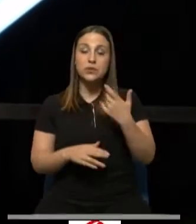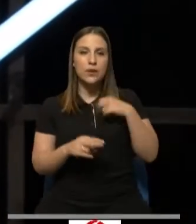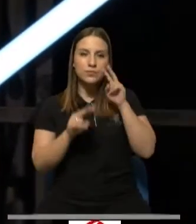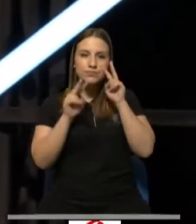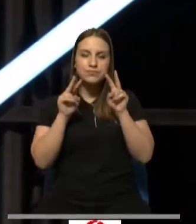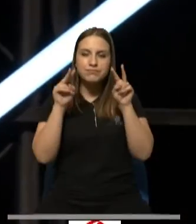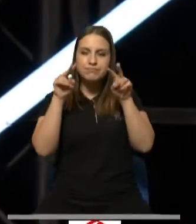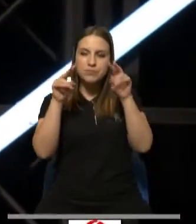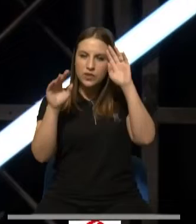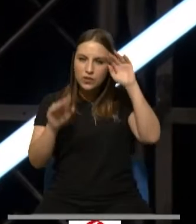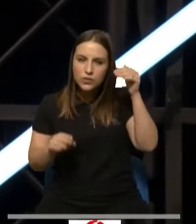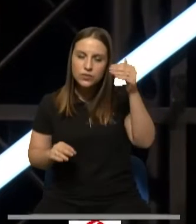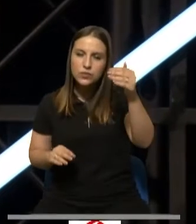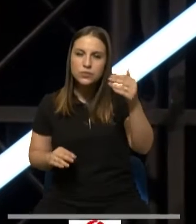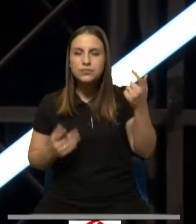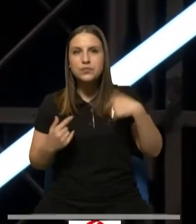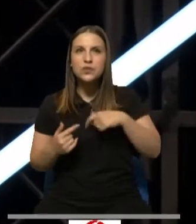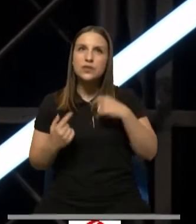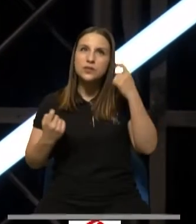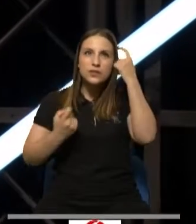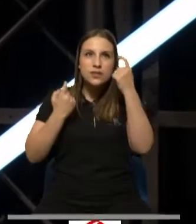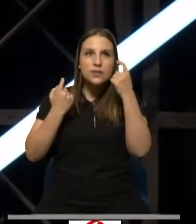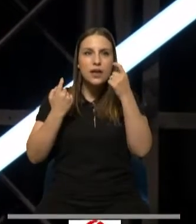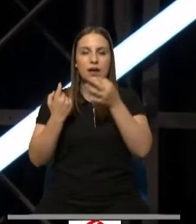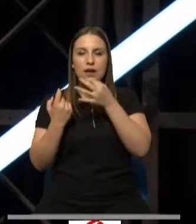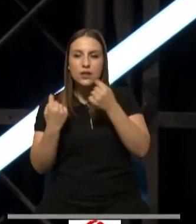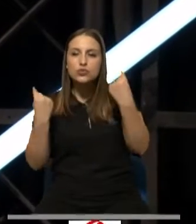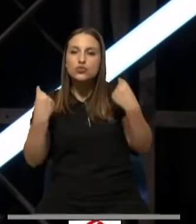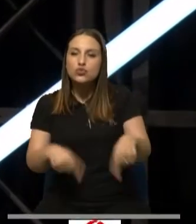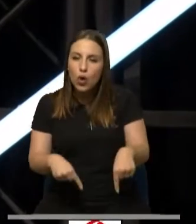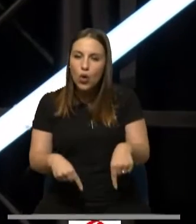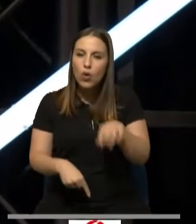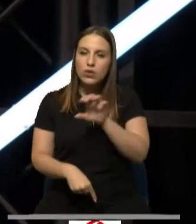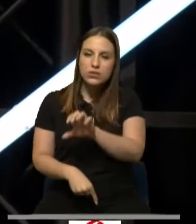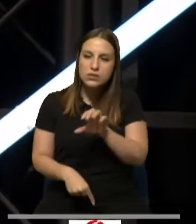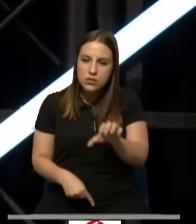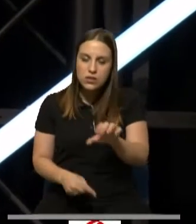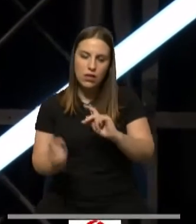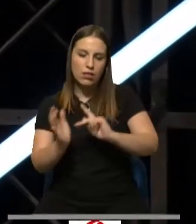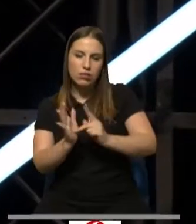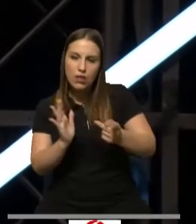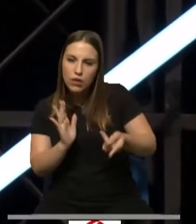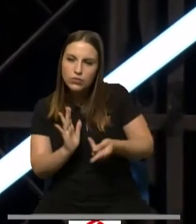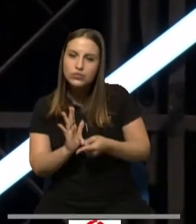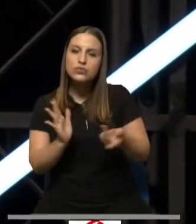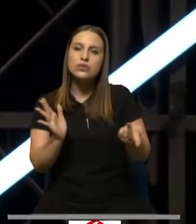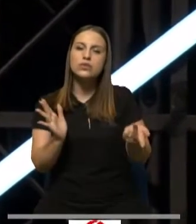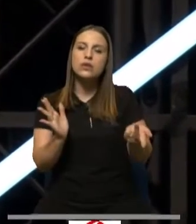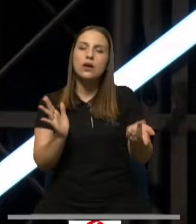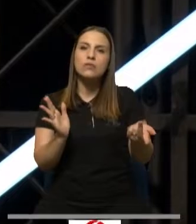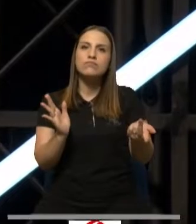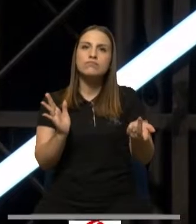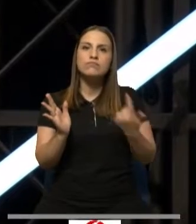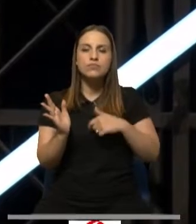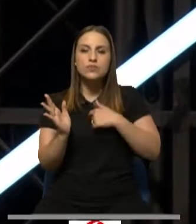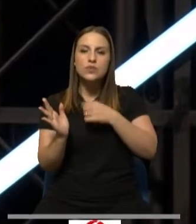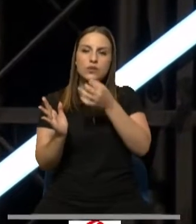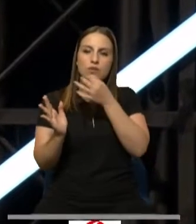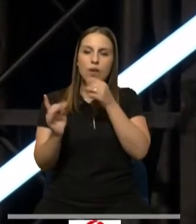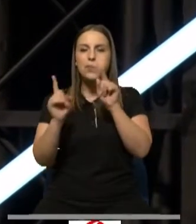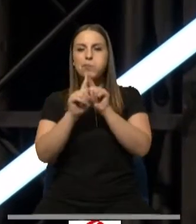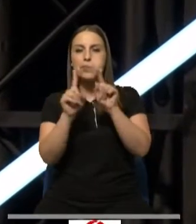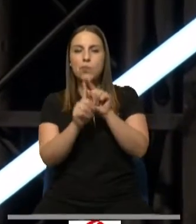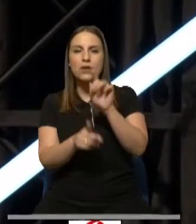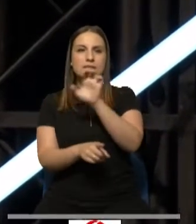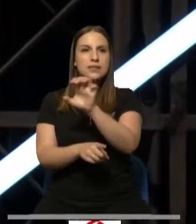we look at the future, we think and talk only about science, technology, and we